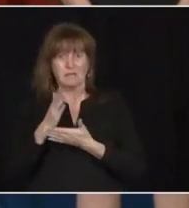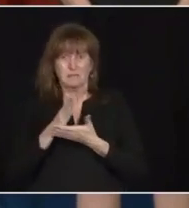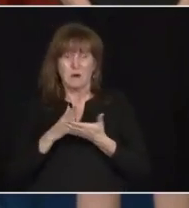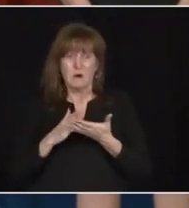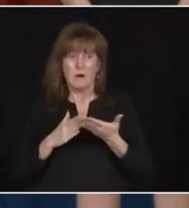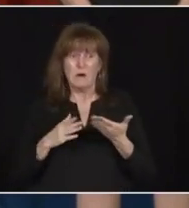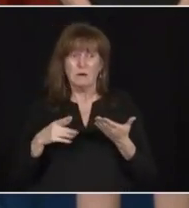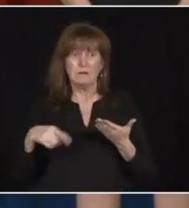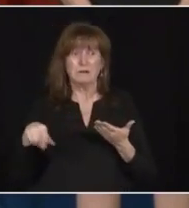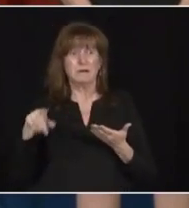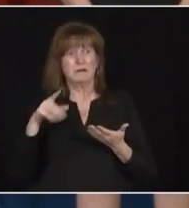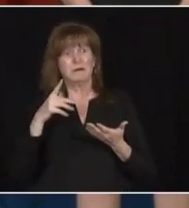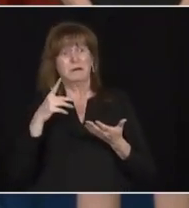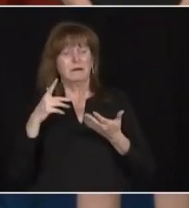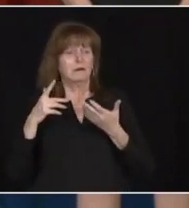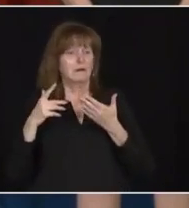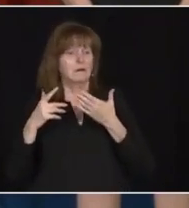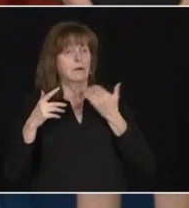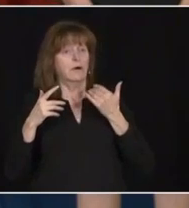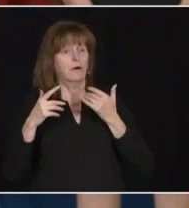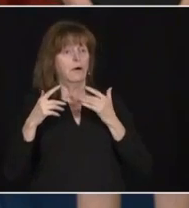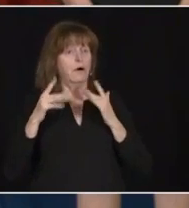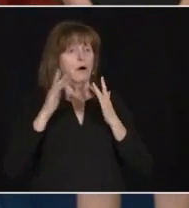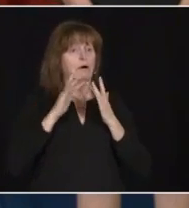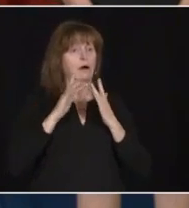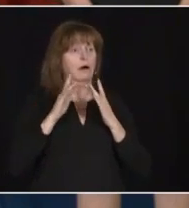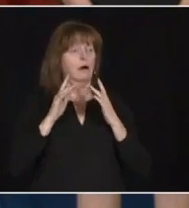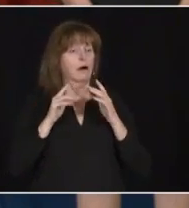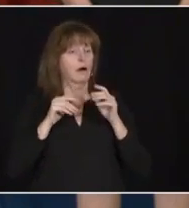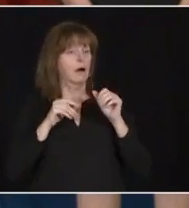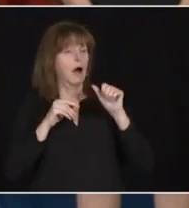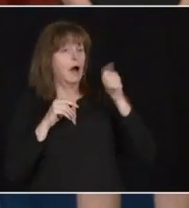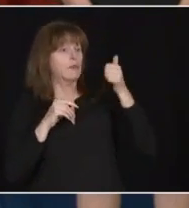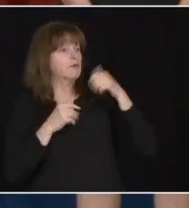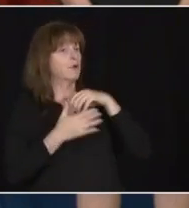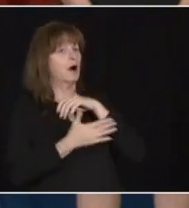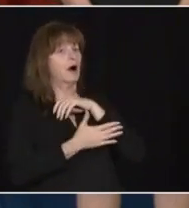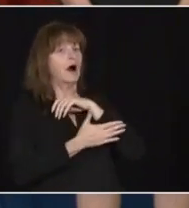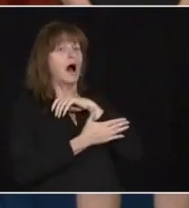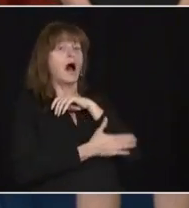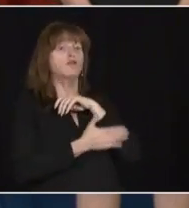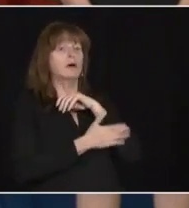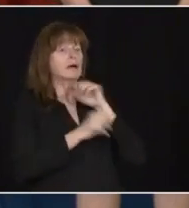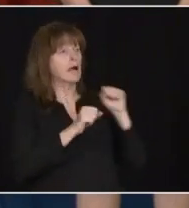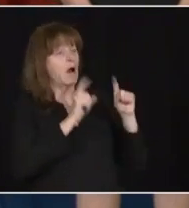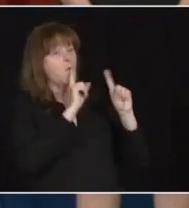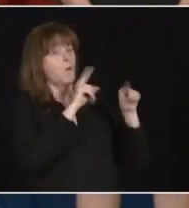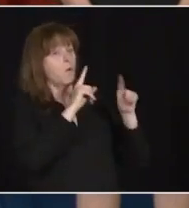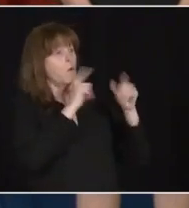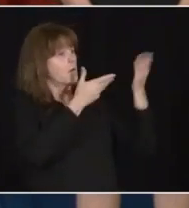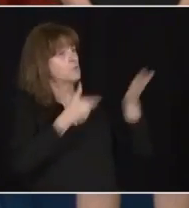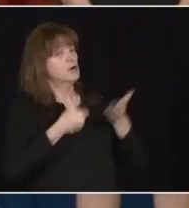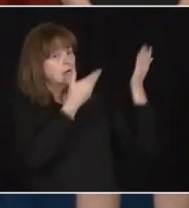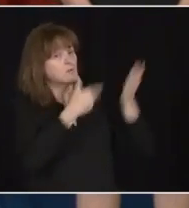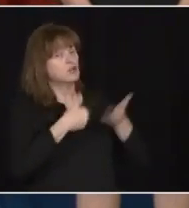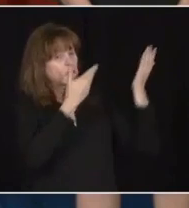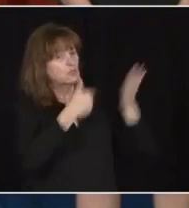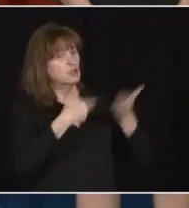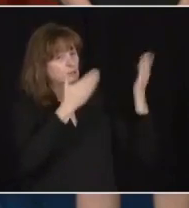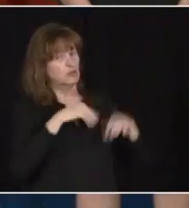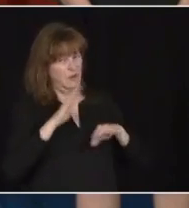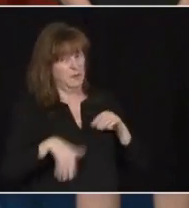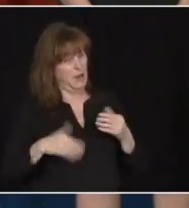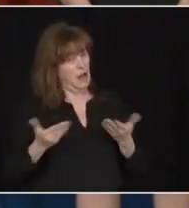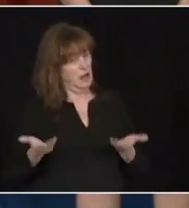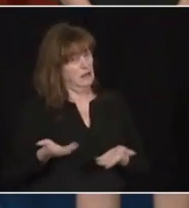government overseas on buying goods. Some of them are the largest buyers of goods to put into